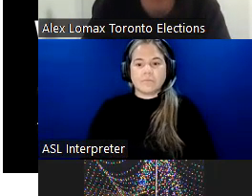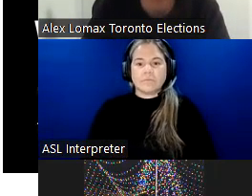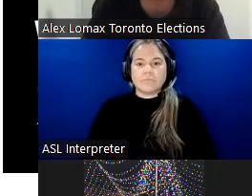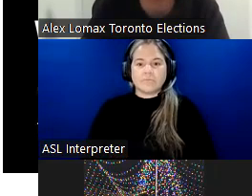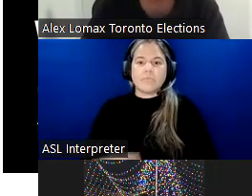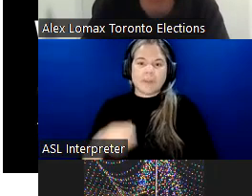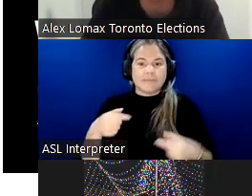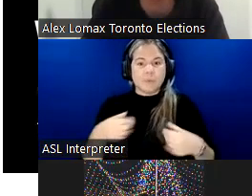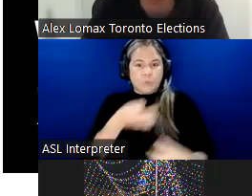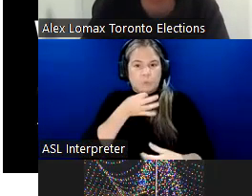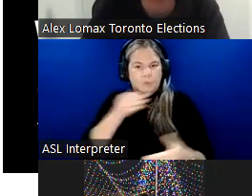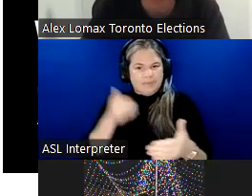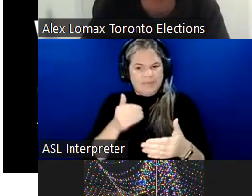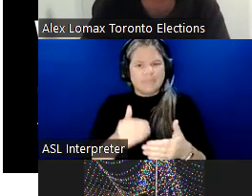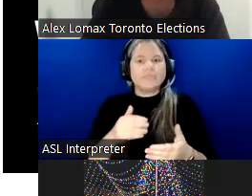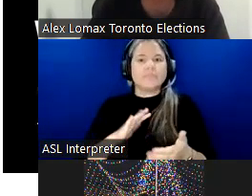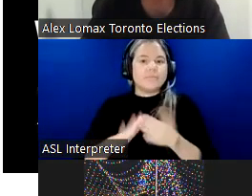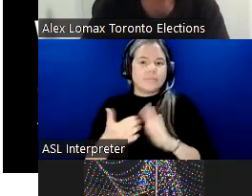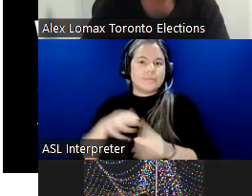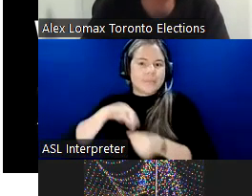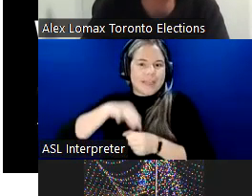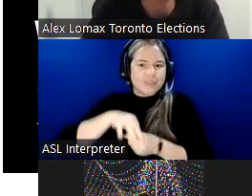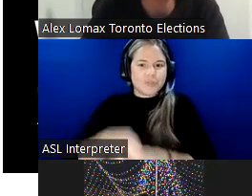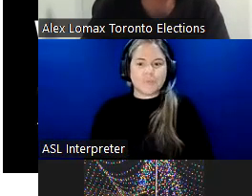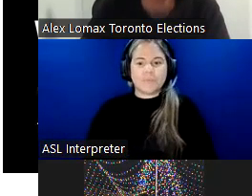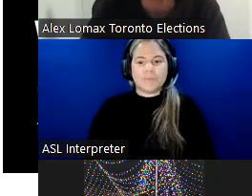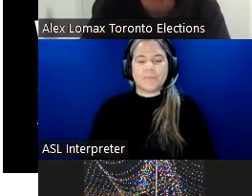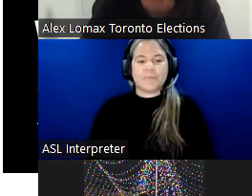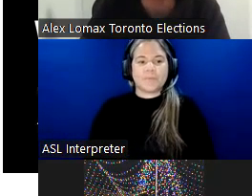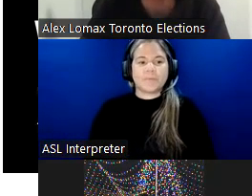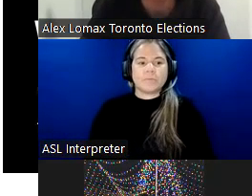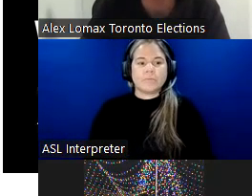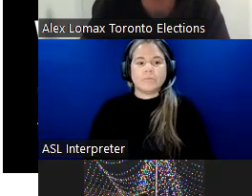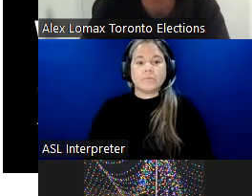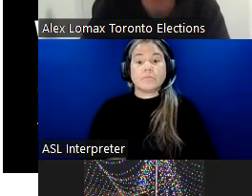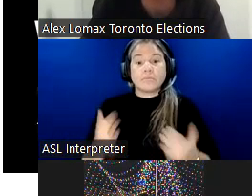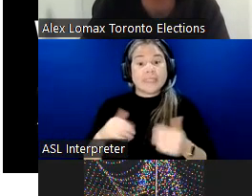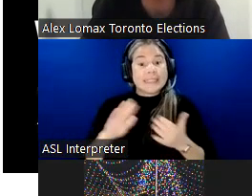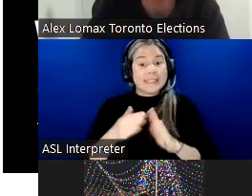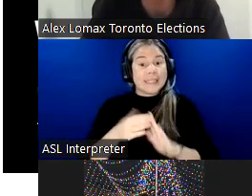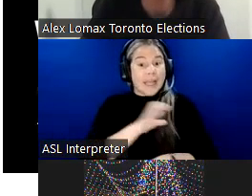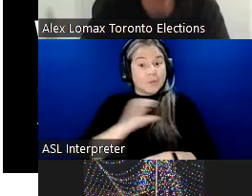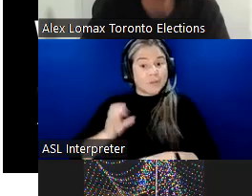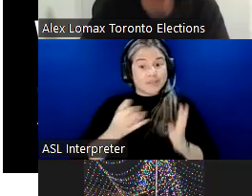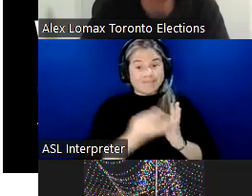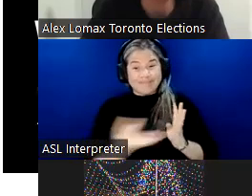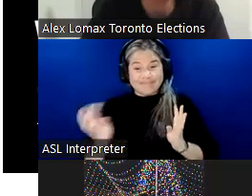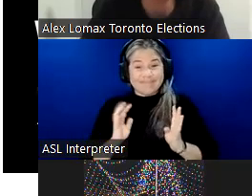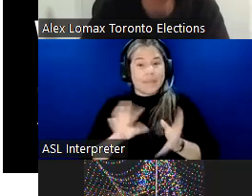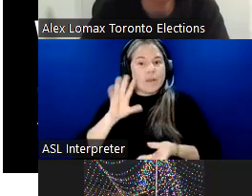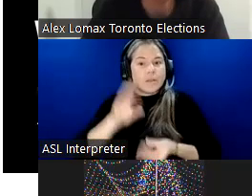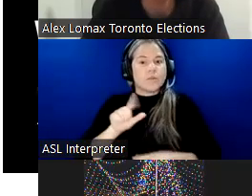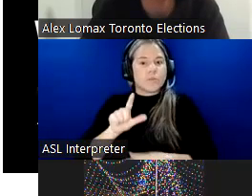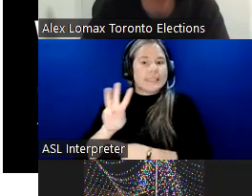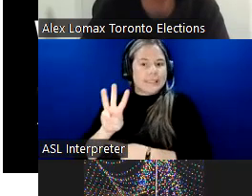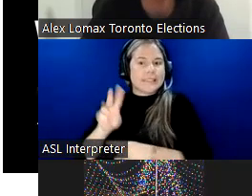municipal elections that are coming up. Next slide, please. City Council is made up of 26 members,